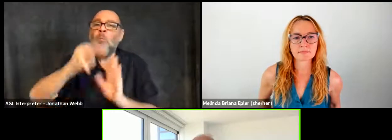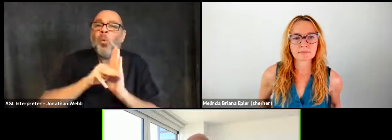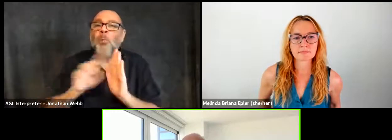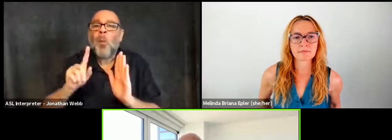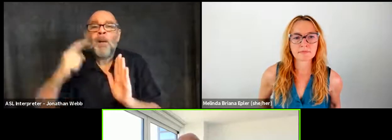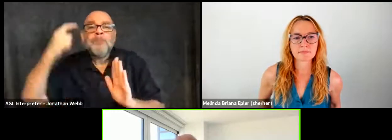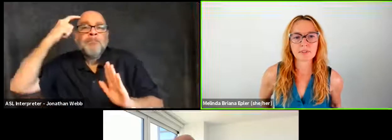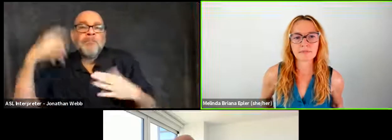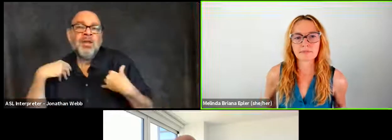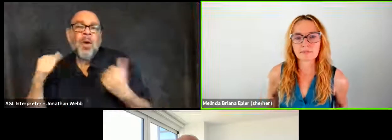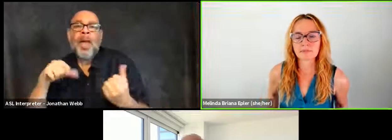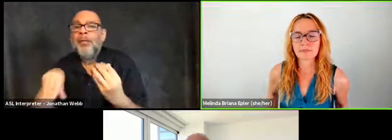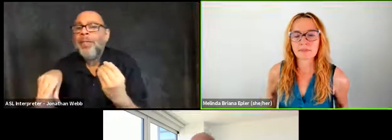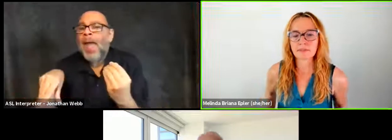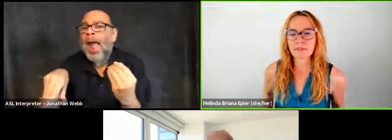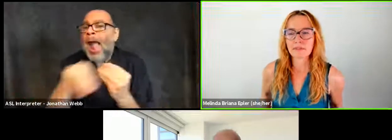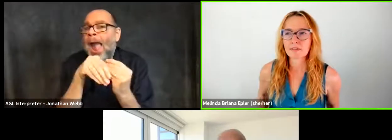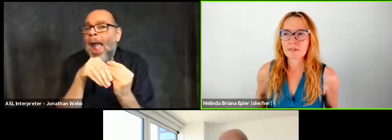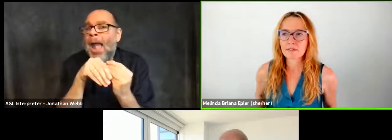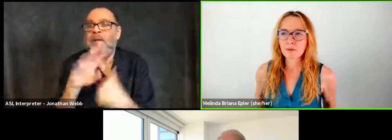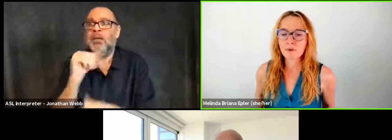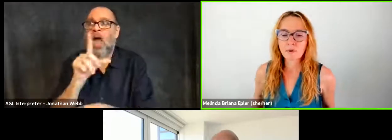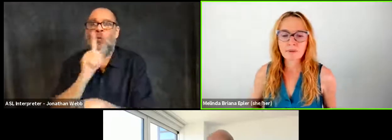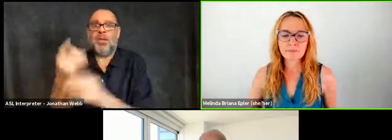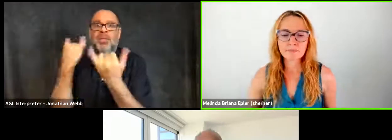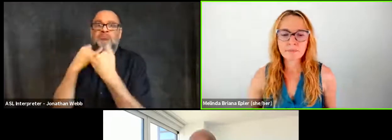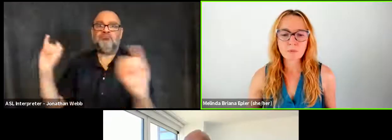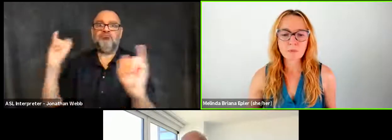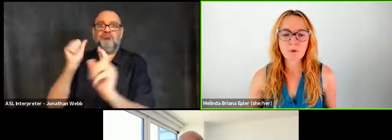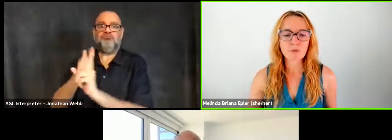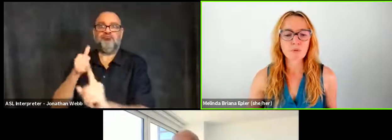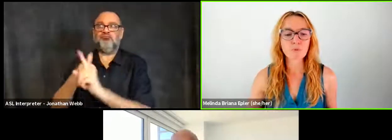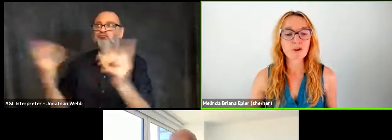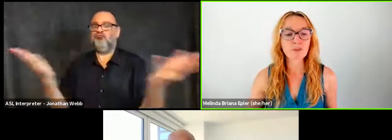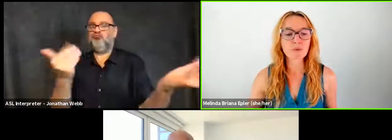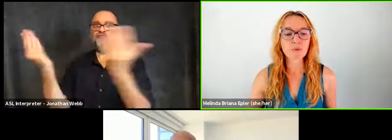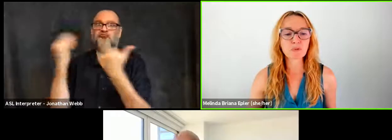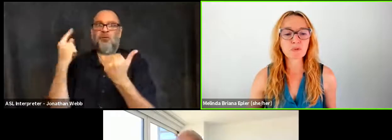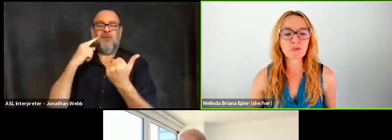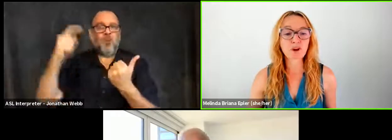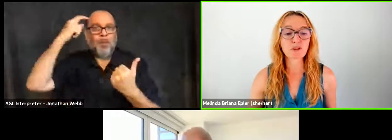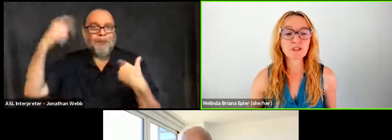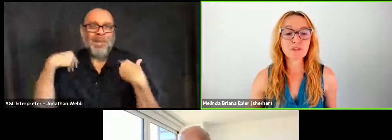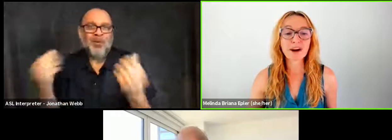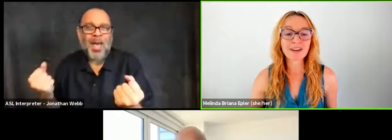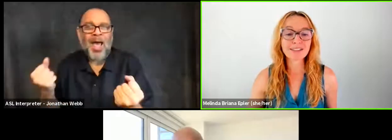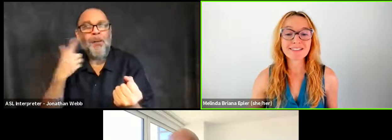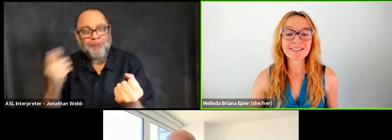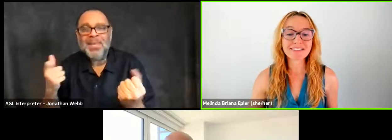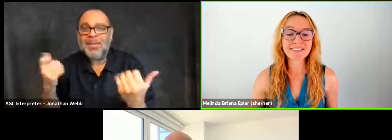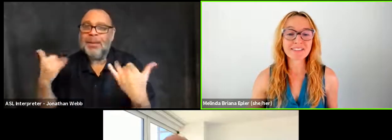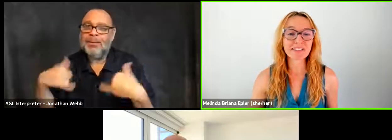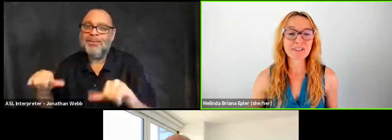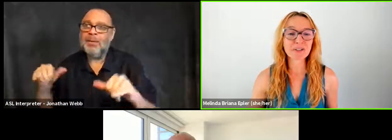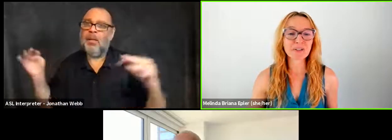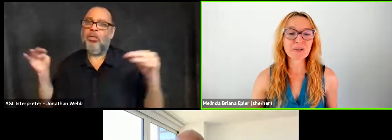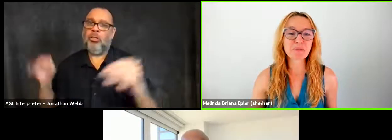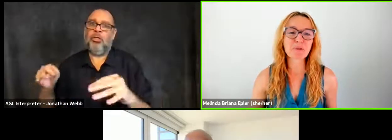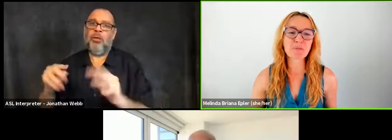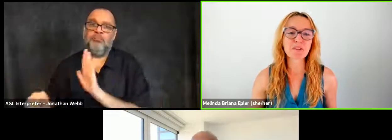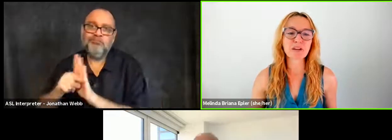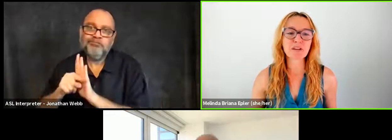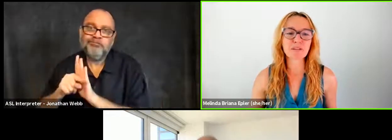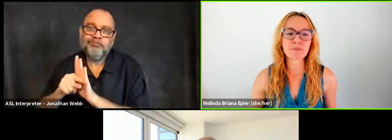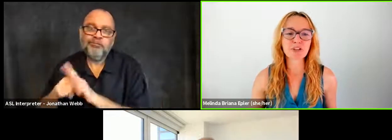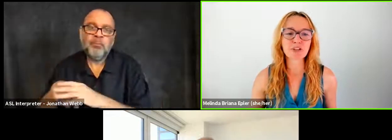illness. Yeah. So where can people follow your ride and learn